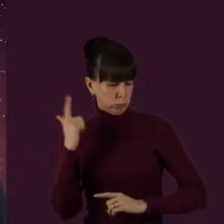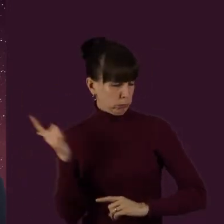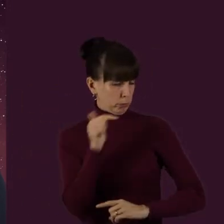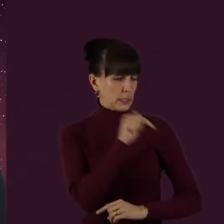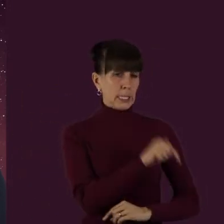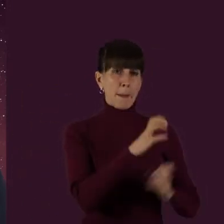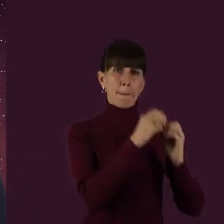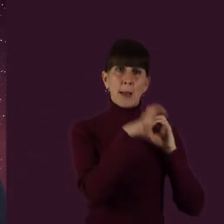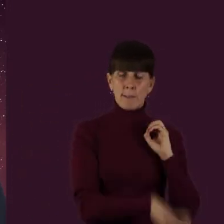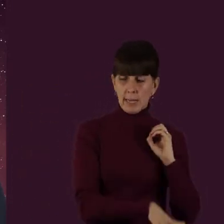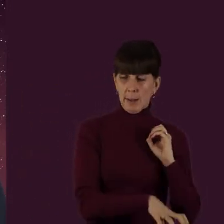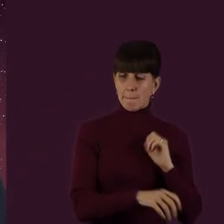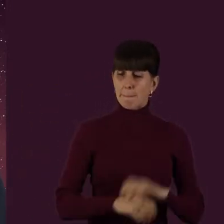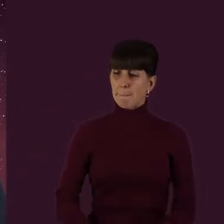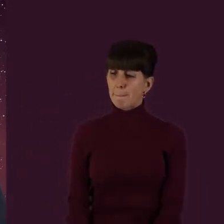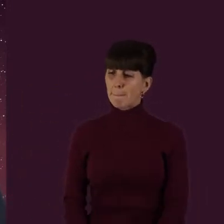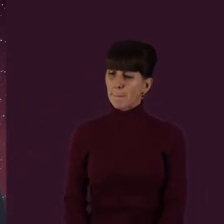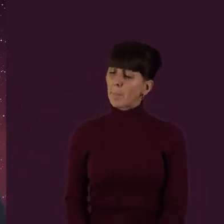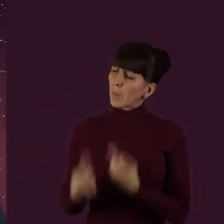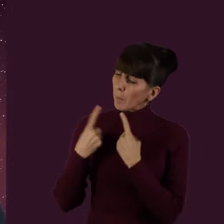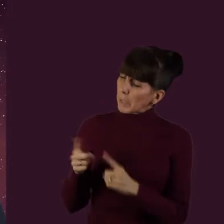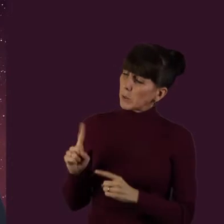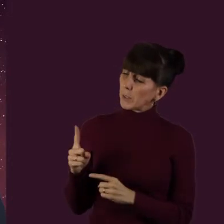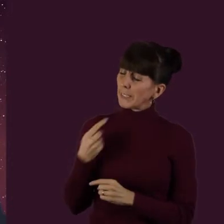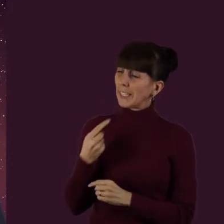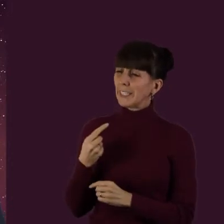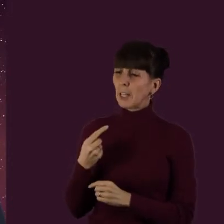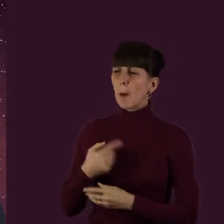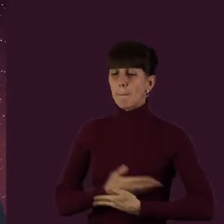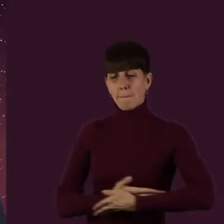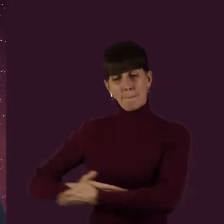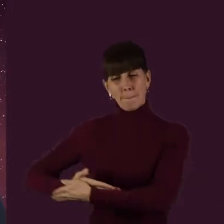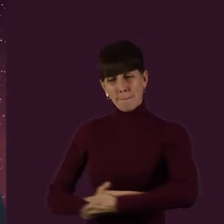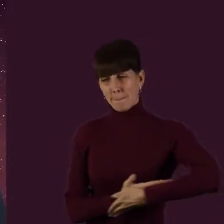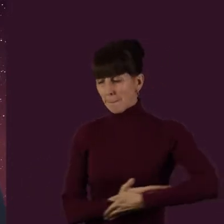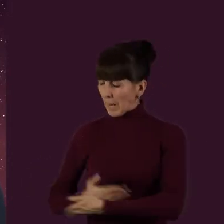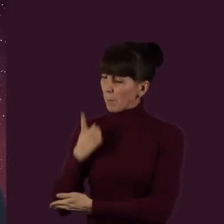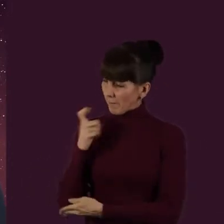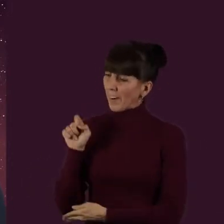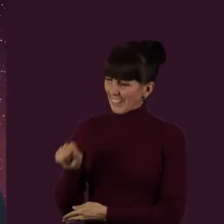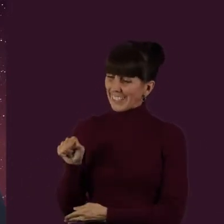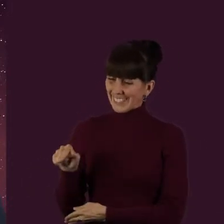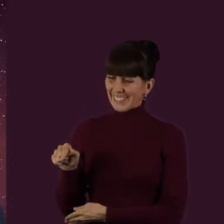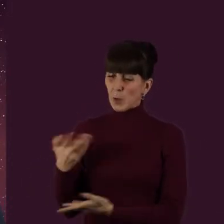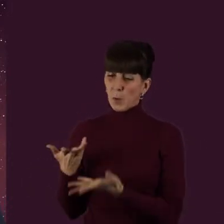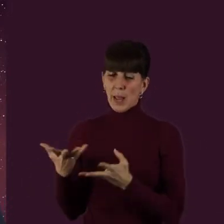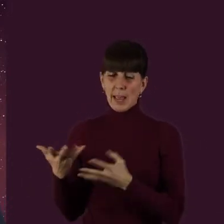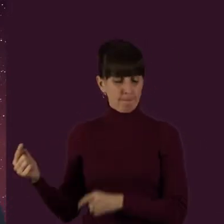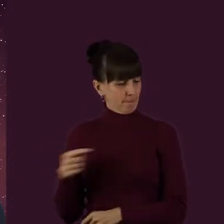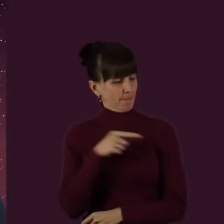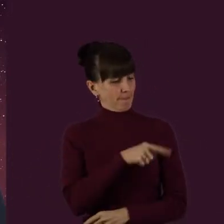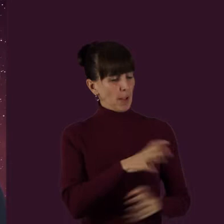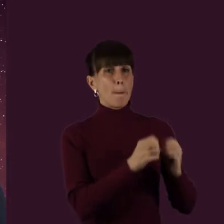on and says, "You will find a baby wrapped in cloths and lying in a manger.